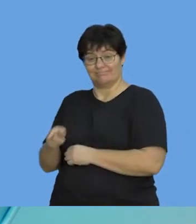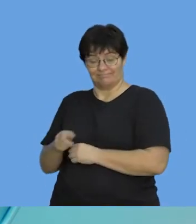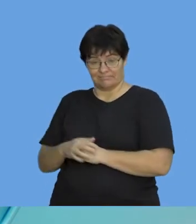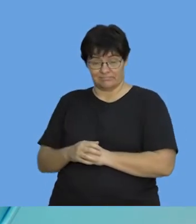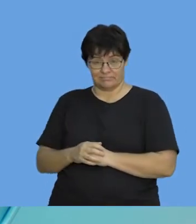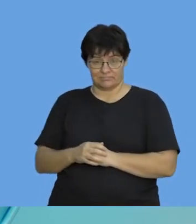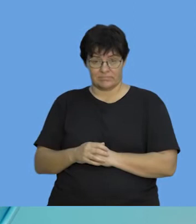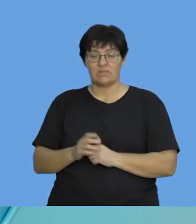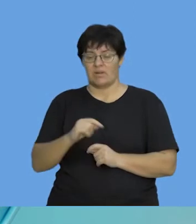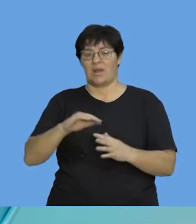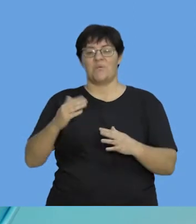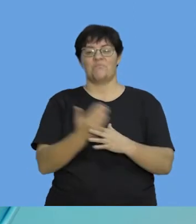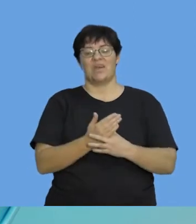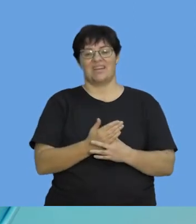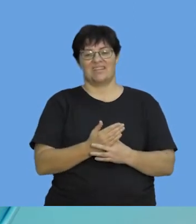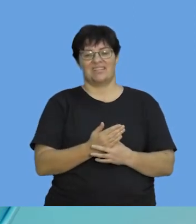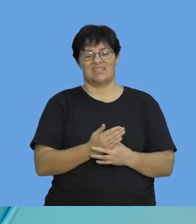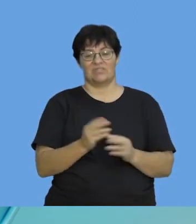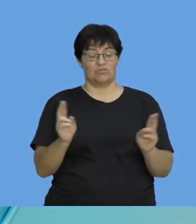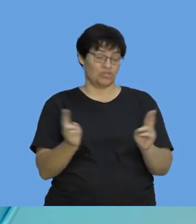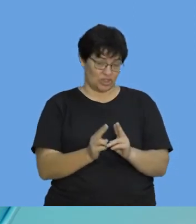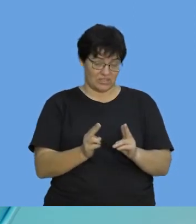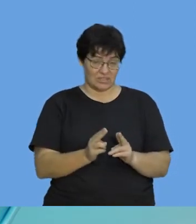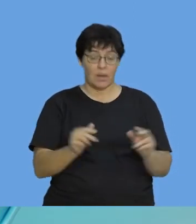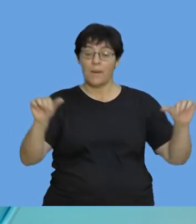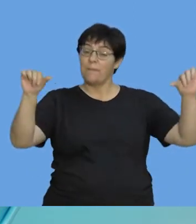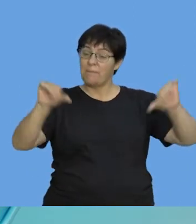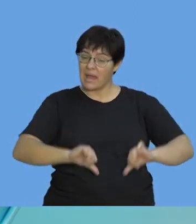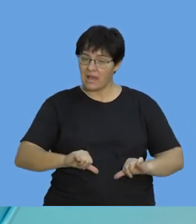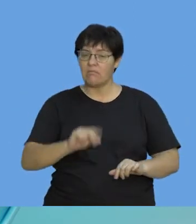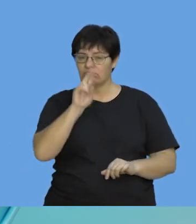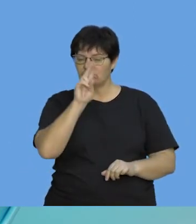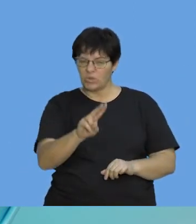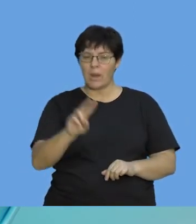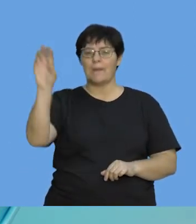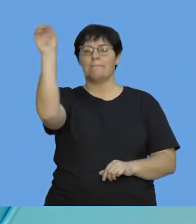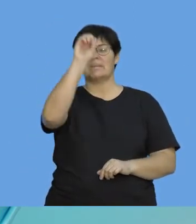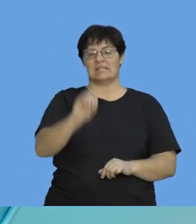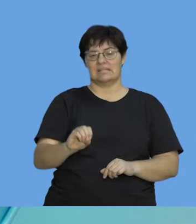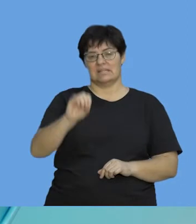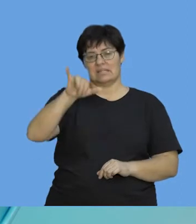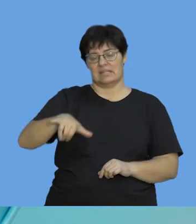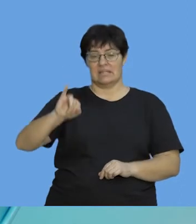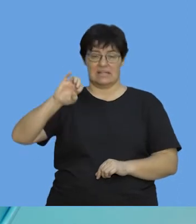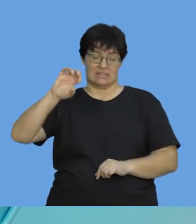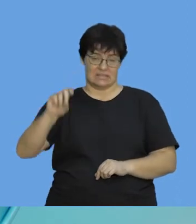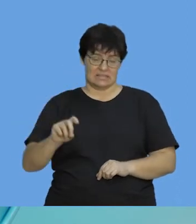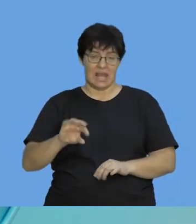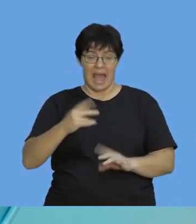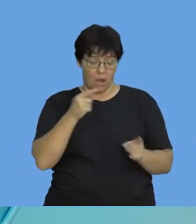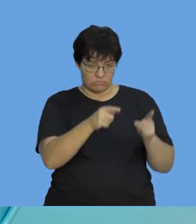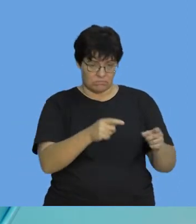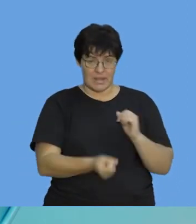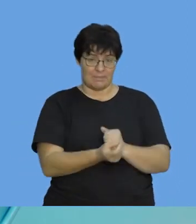said that, let's take a short break. When we come back, we'll look at something on the percentage yield in terms of the reactants and the